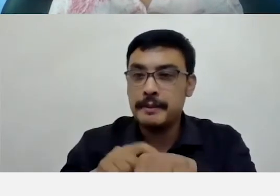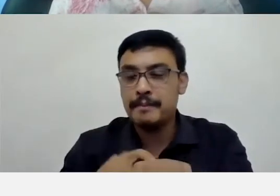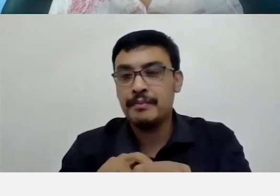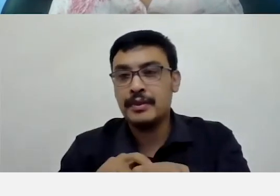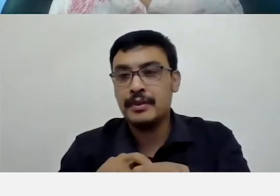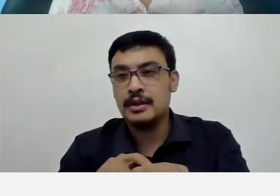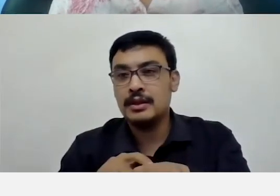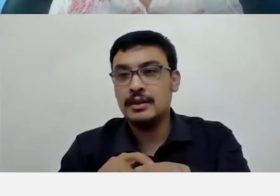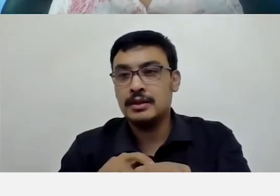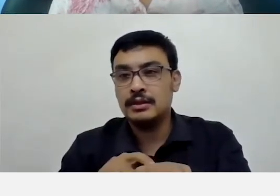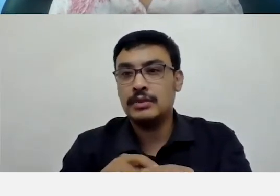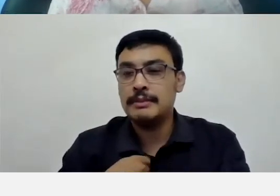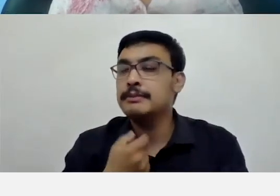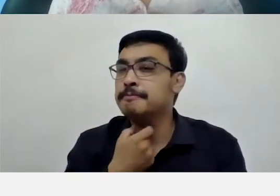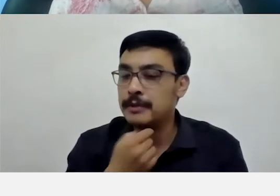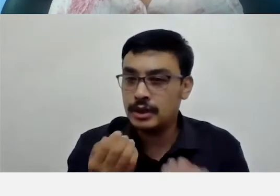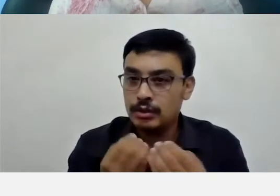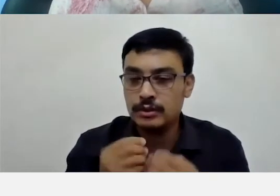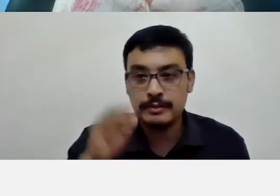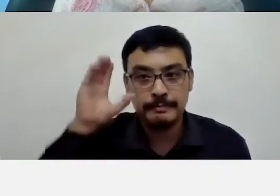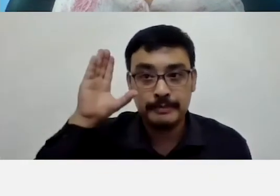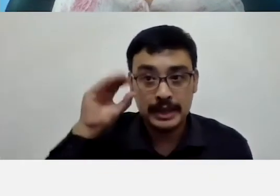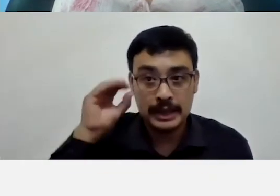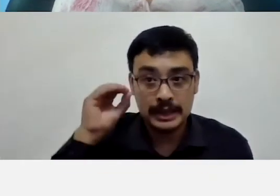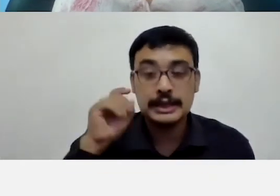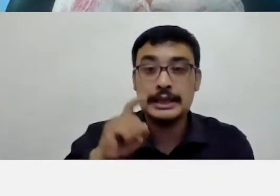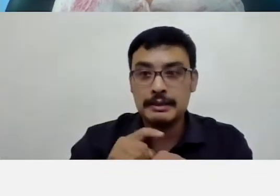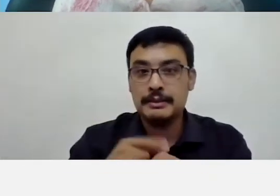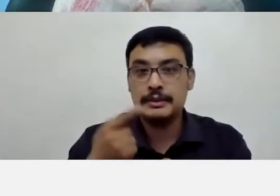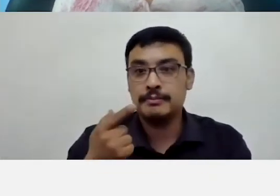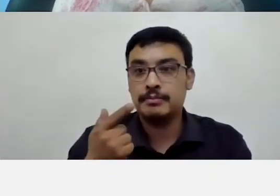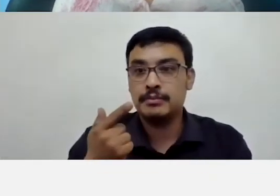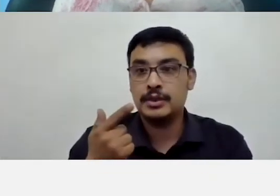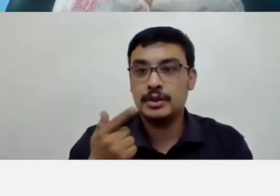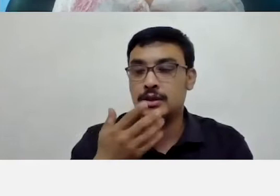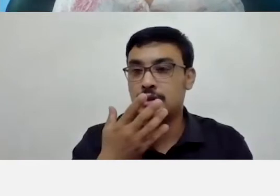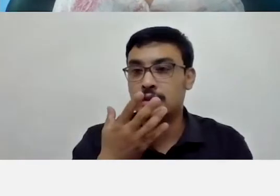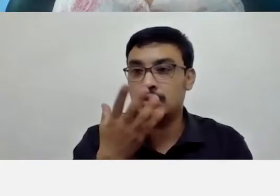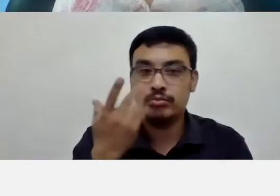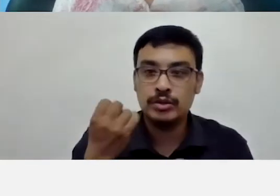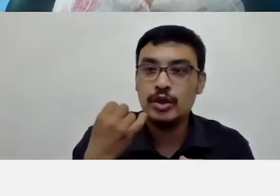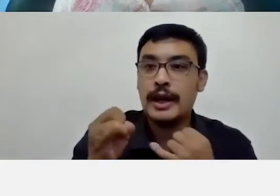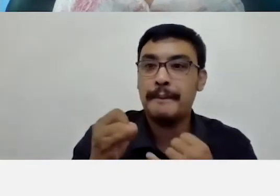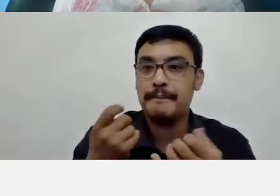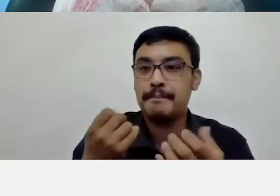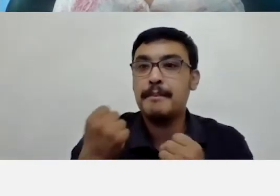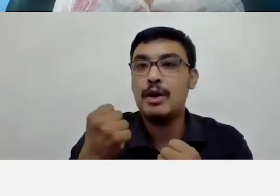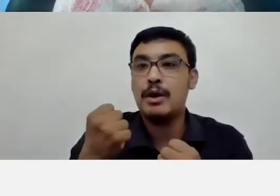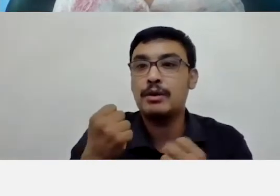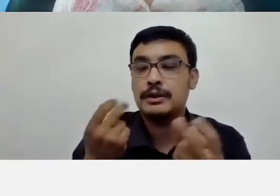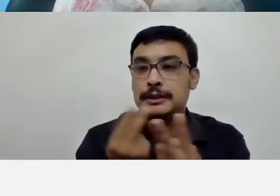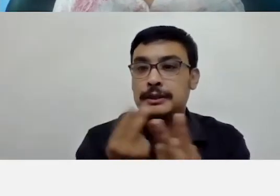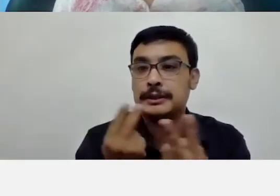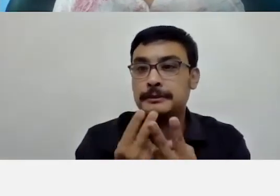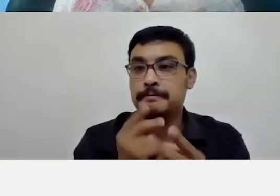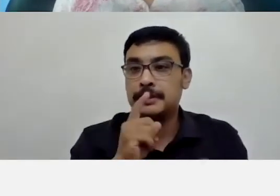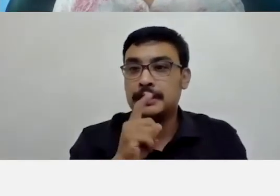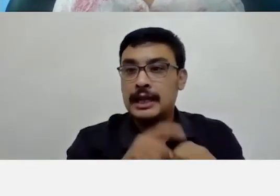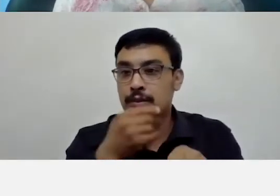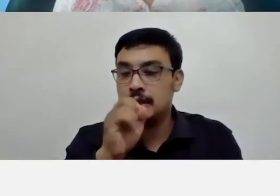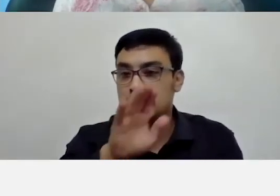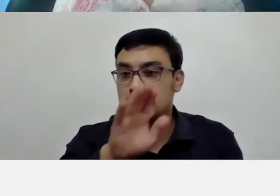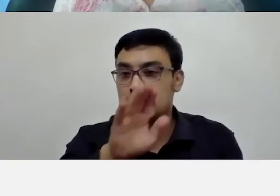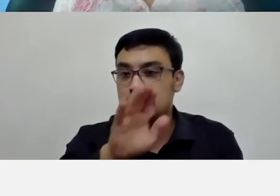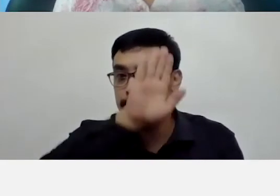we believe that in evening time the evil power or spirit come here, so in that time the god and goddesses protect from